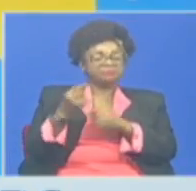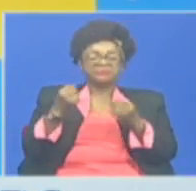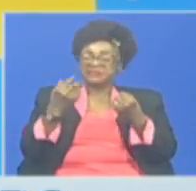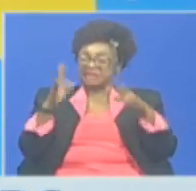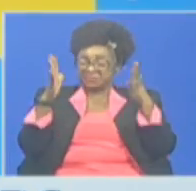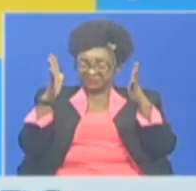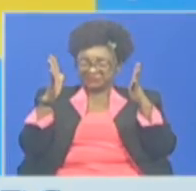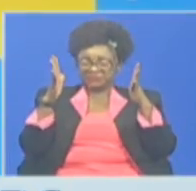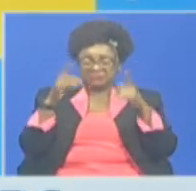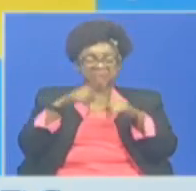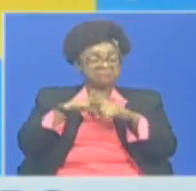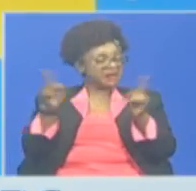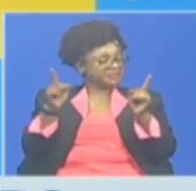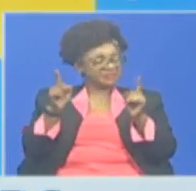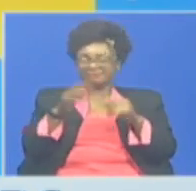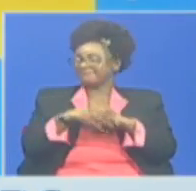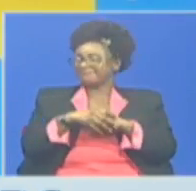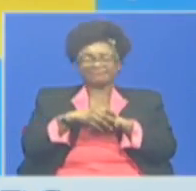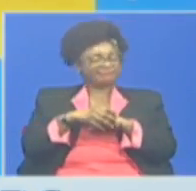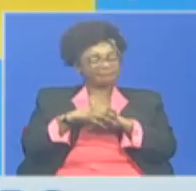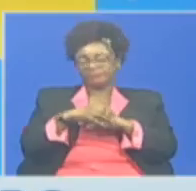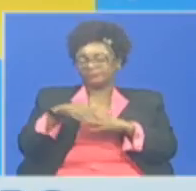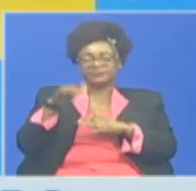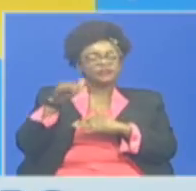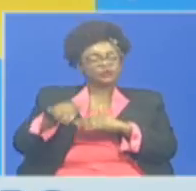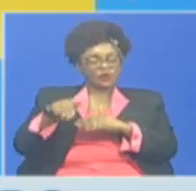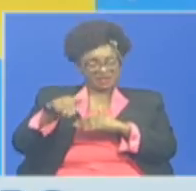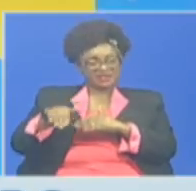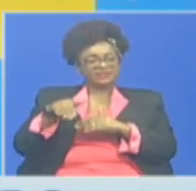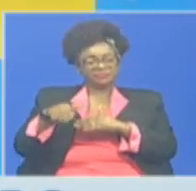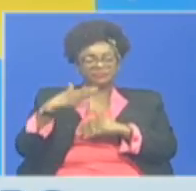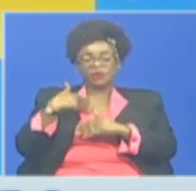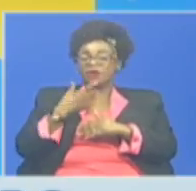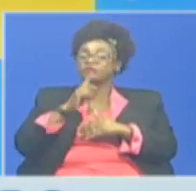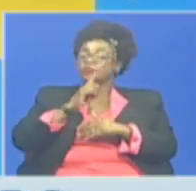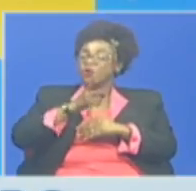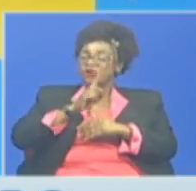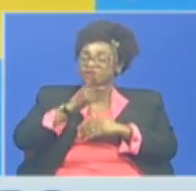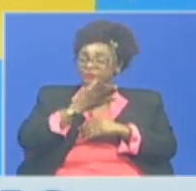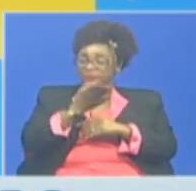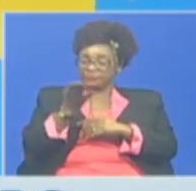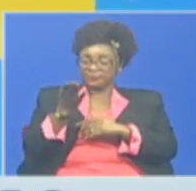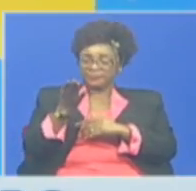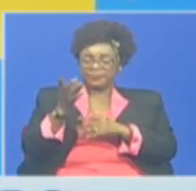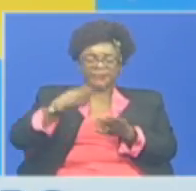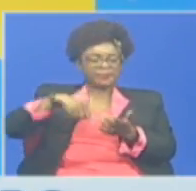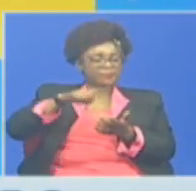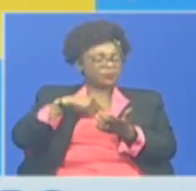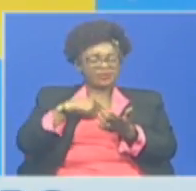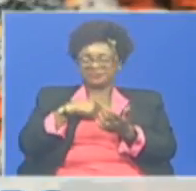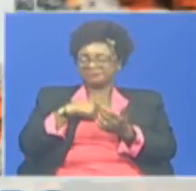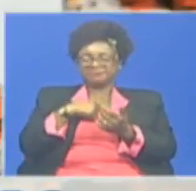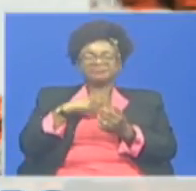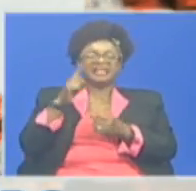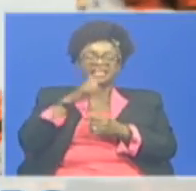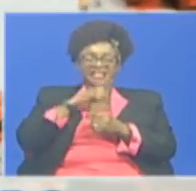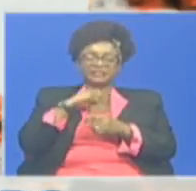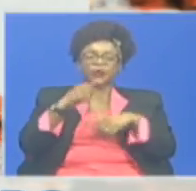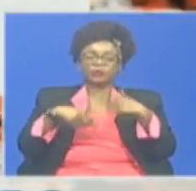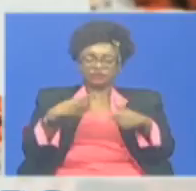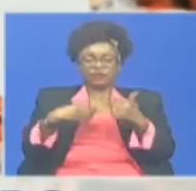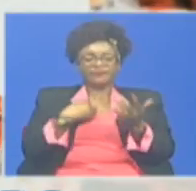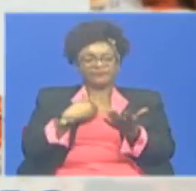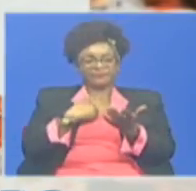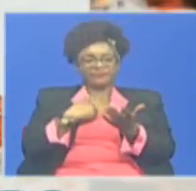too early. Let me send out a word of caution. We are not out of danger. Kenya now has